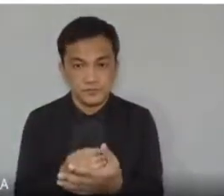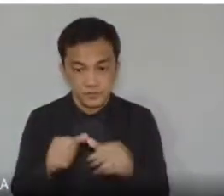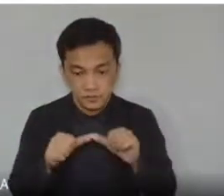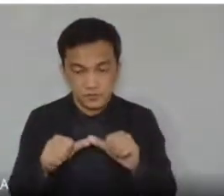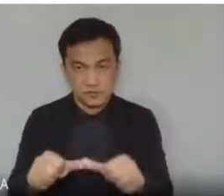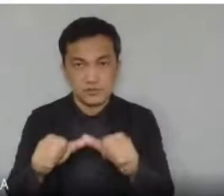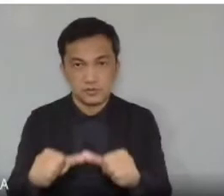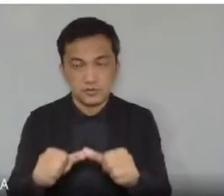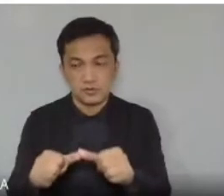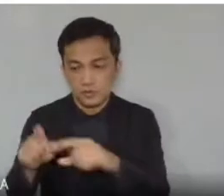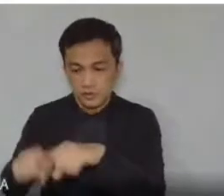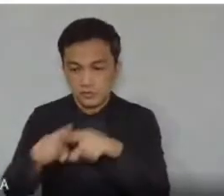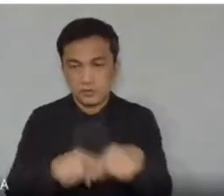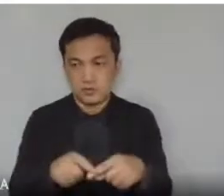actually